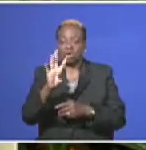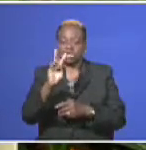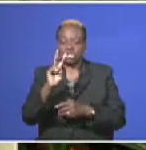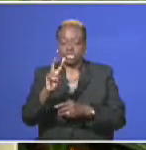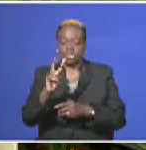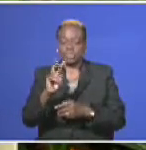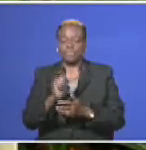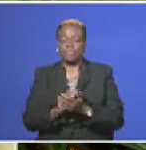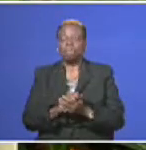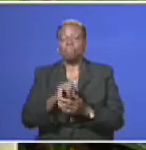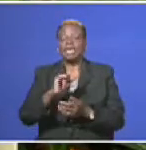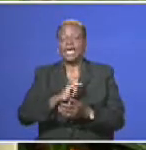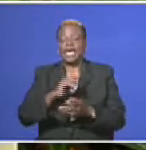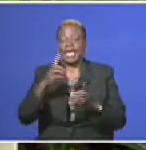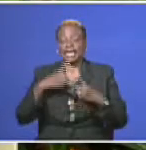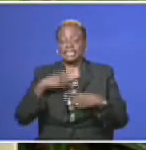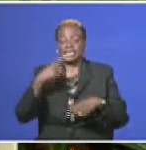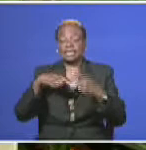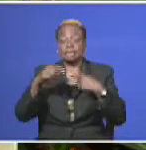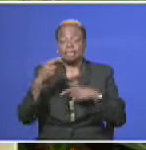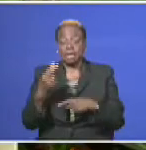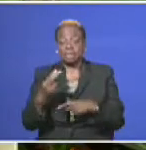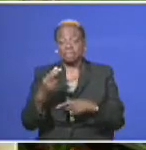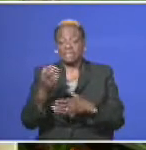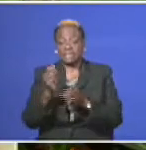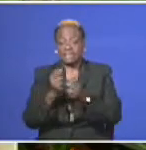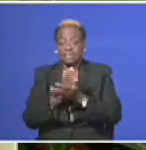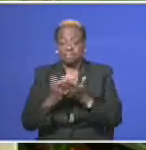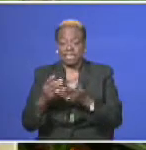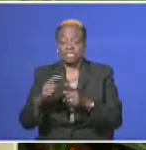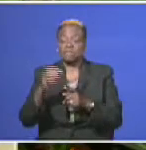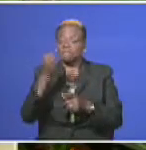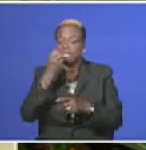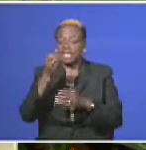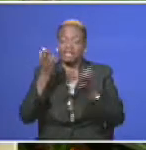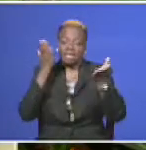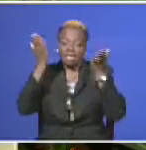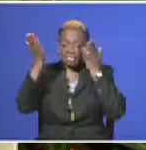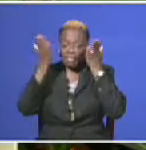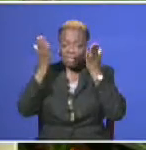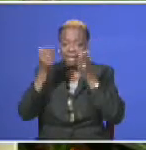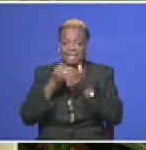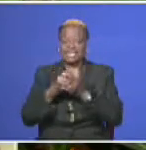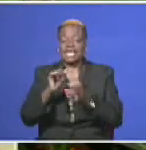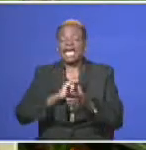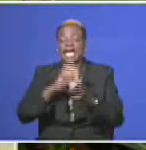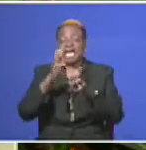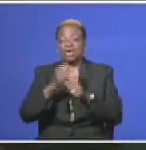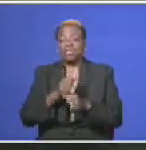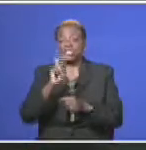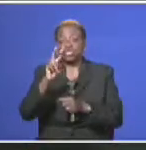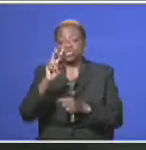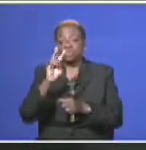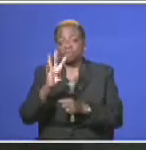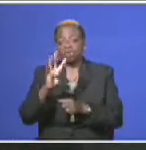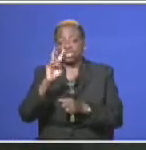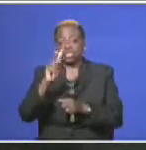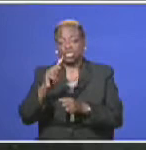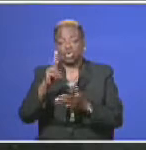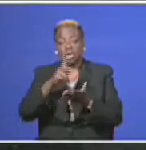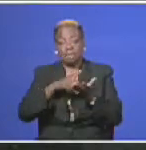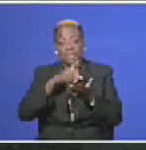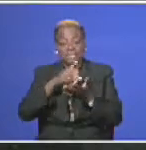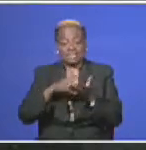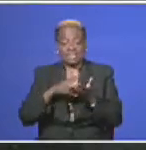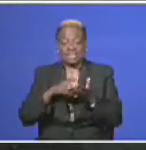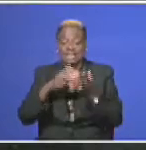that market. So I got the 242 pieces, and as soon as I released them, they are in hot demand. Burrows says